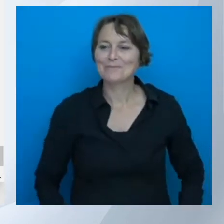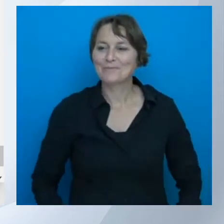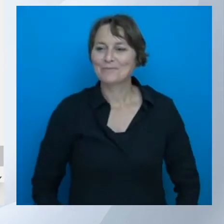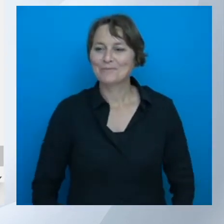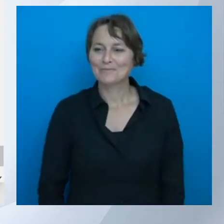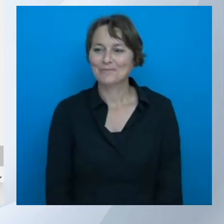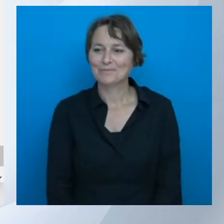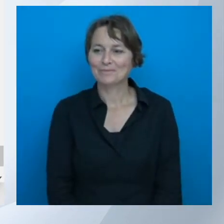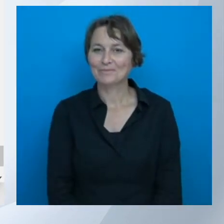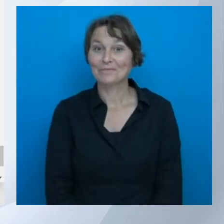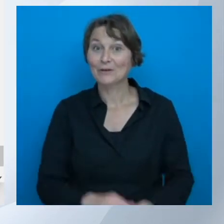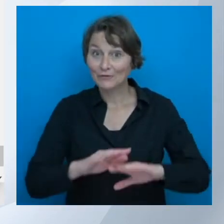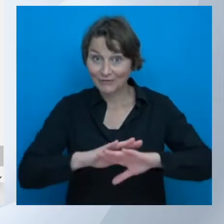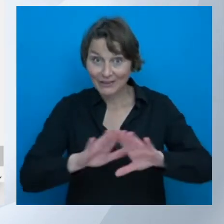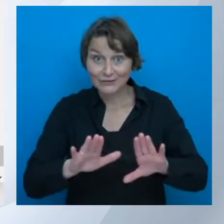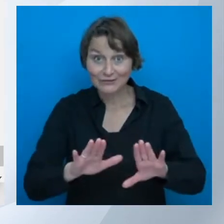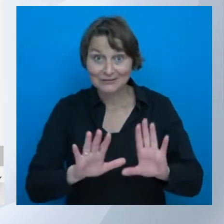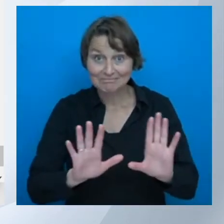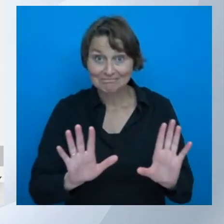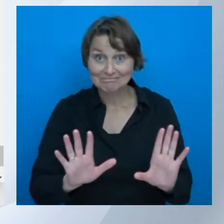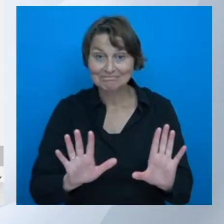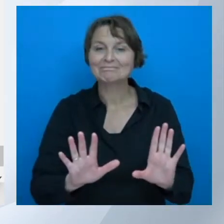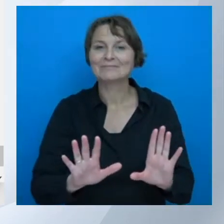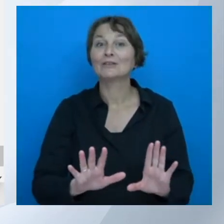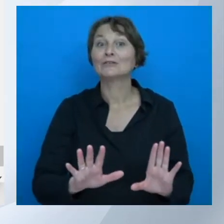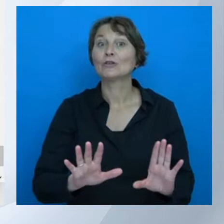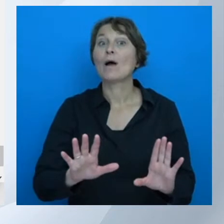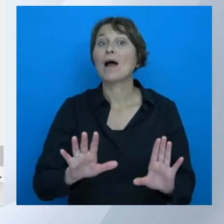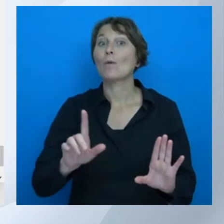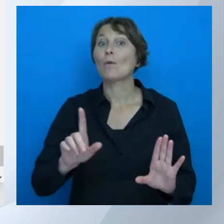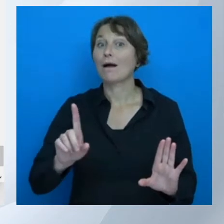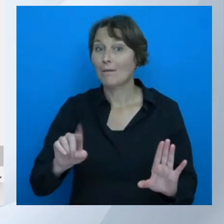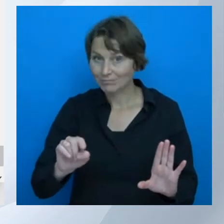So when you are done, I'm going to just press the button.